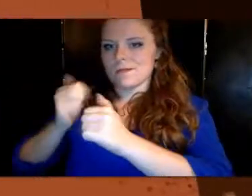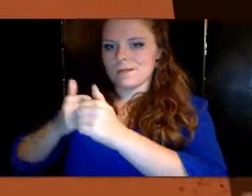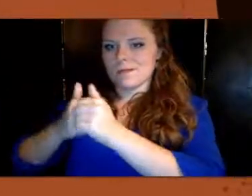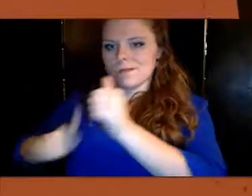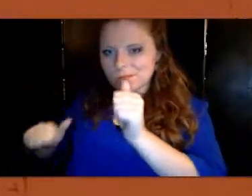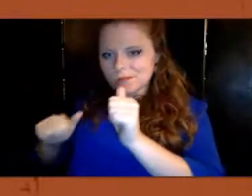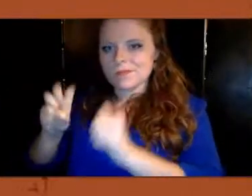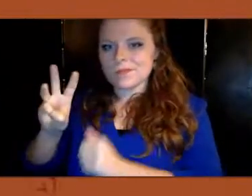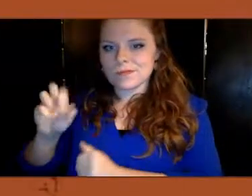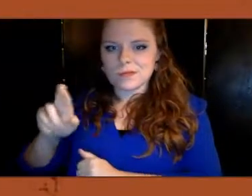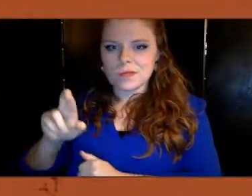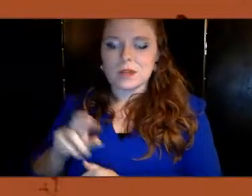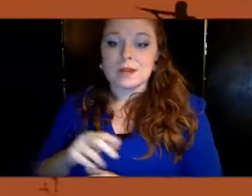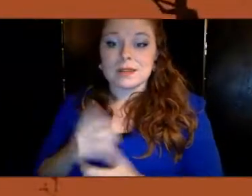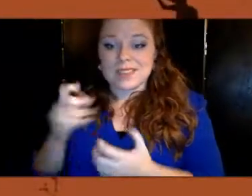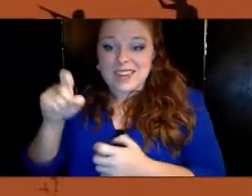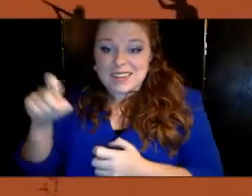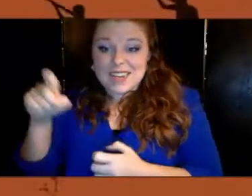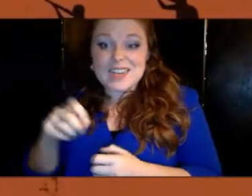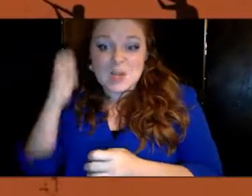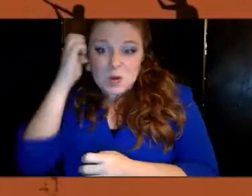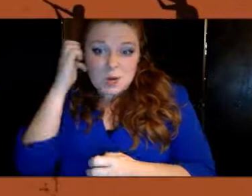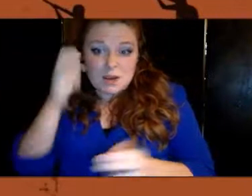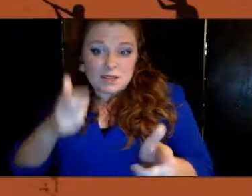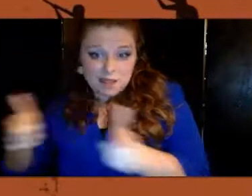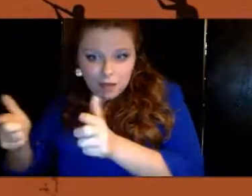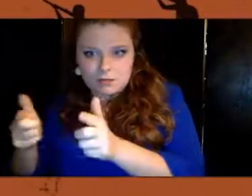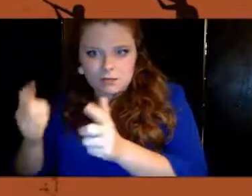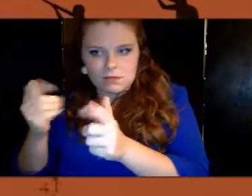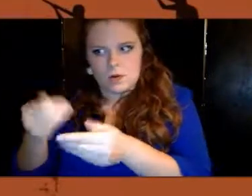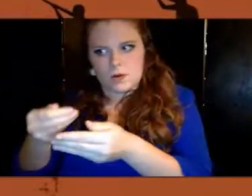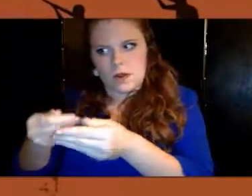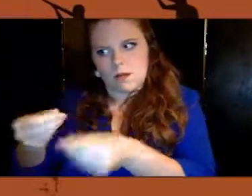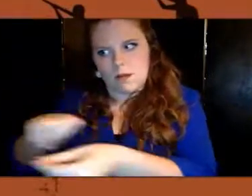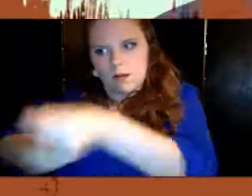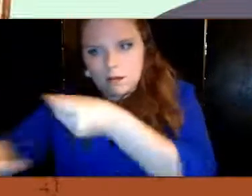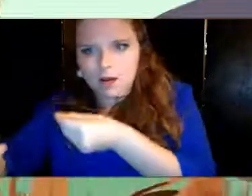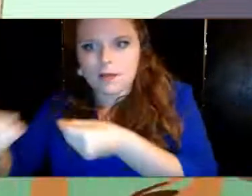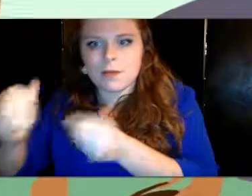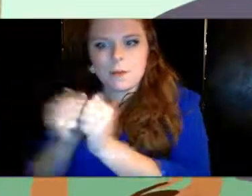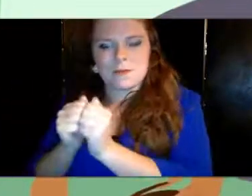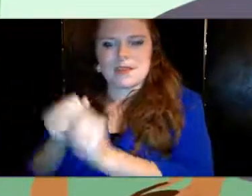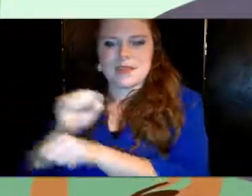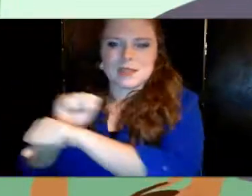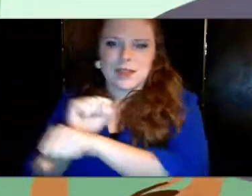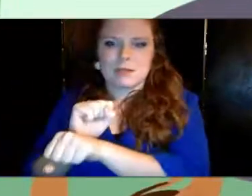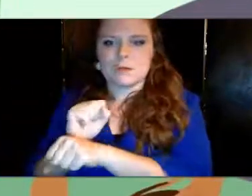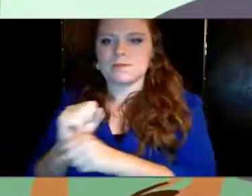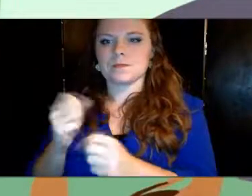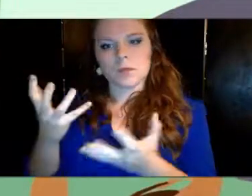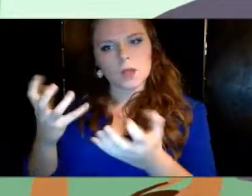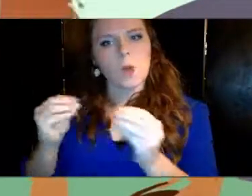kingdoms needed European firearms, which they also bought with slaves. The slave trade had become an arms race,